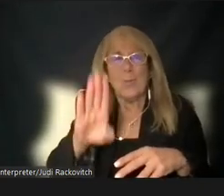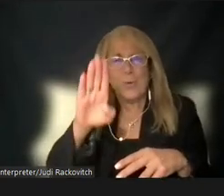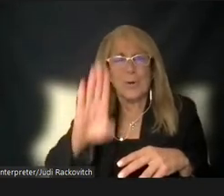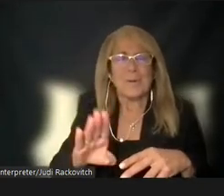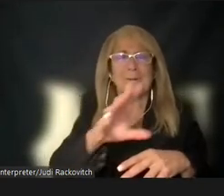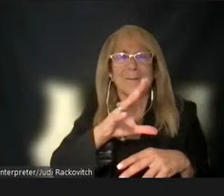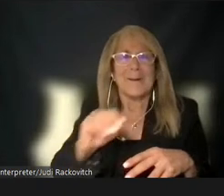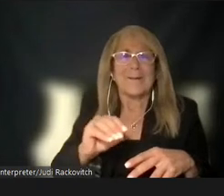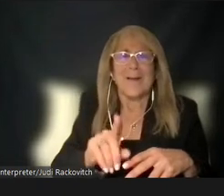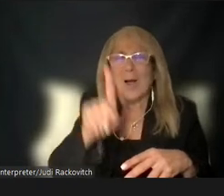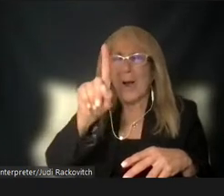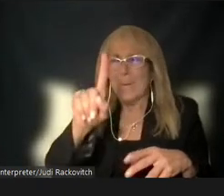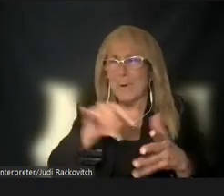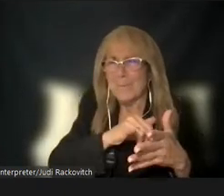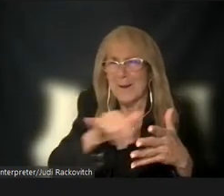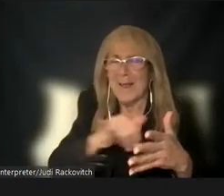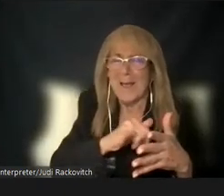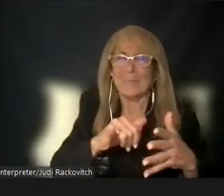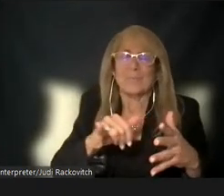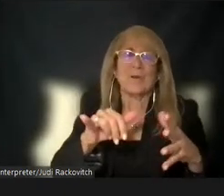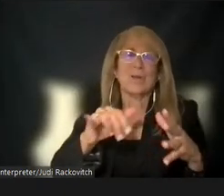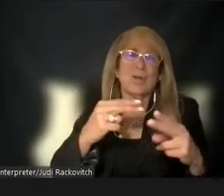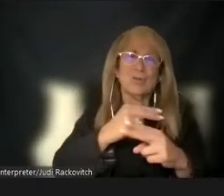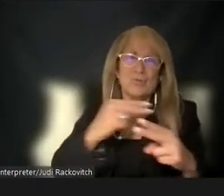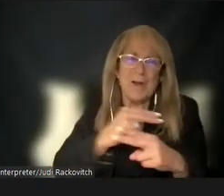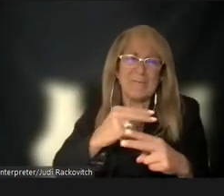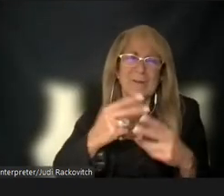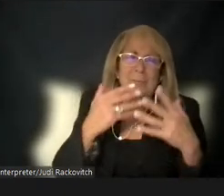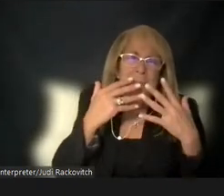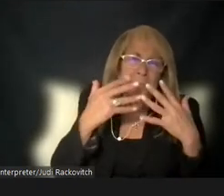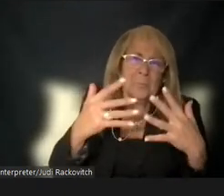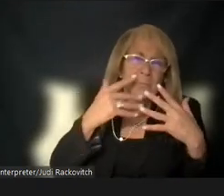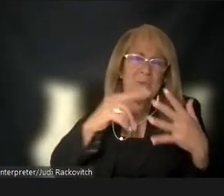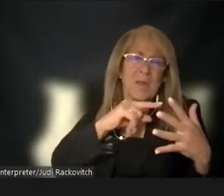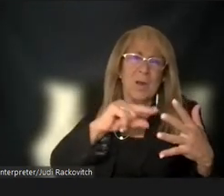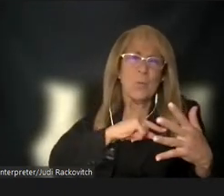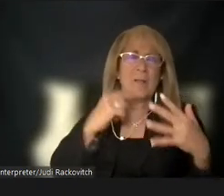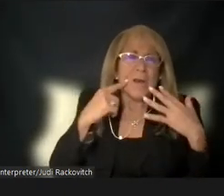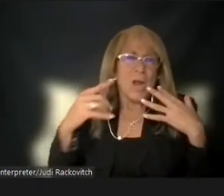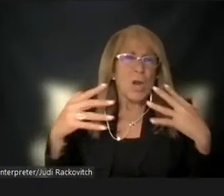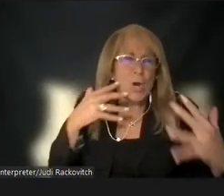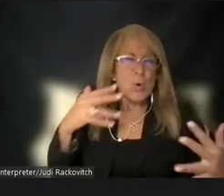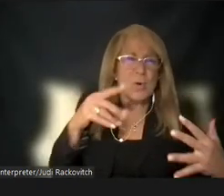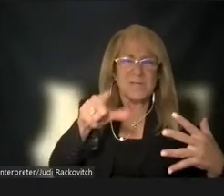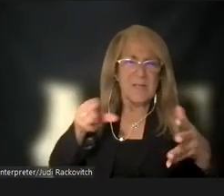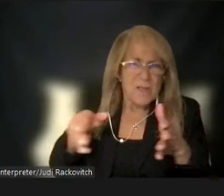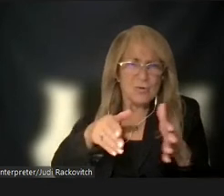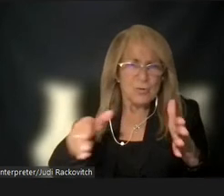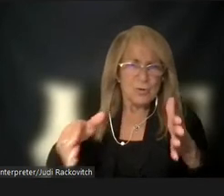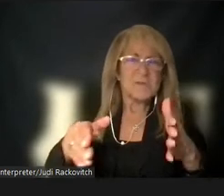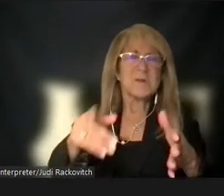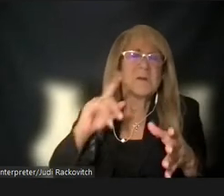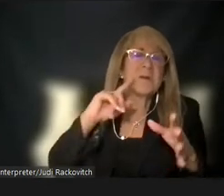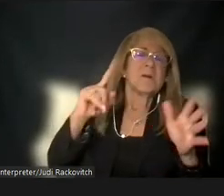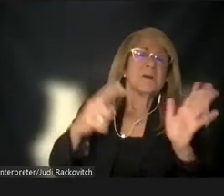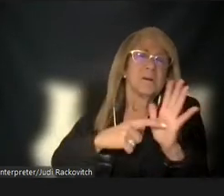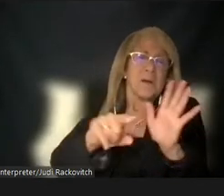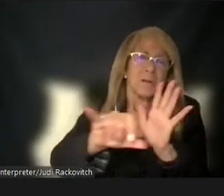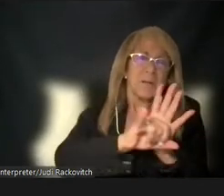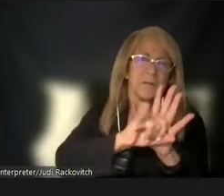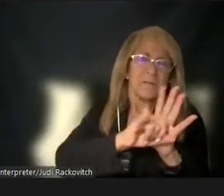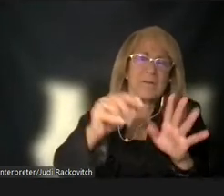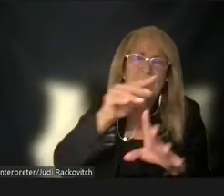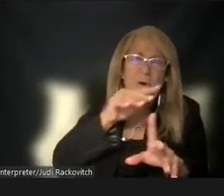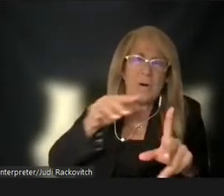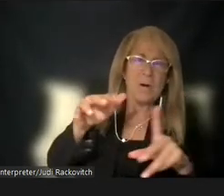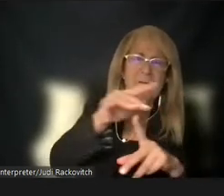notable changes in traffic, air quality, or noise, as neighborhoods adjacent to many of these routes have been identified as environmental justice communities. With respect to